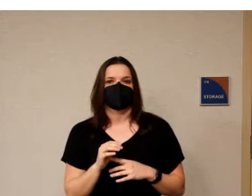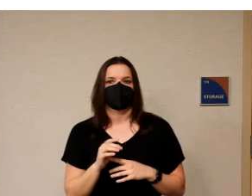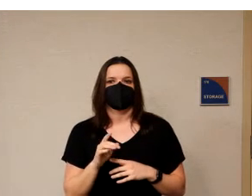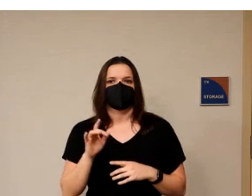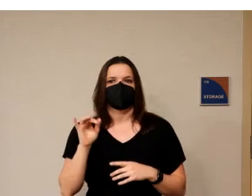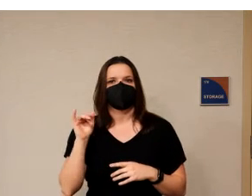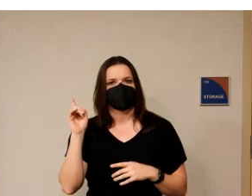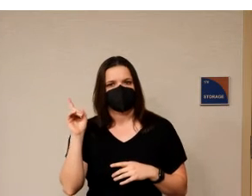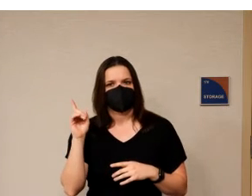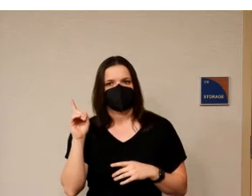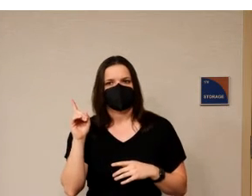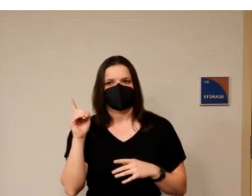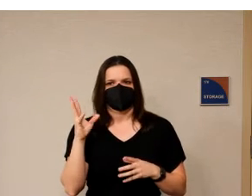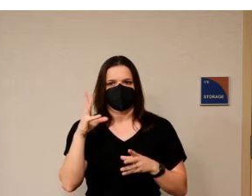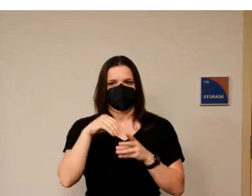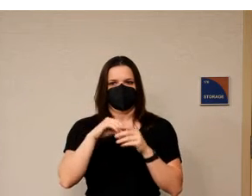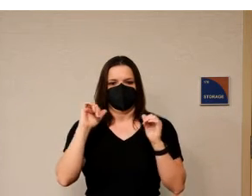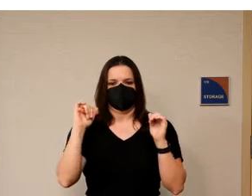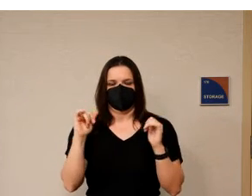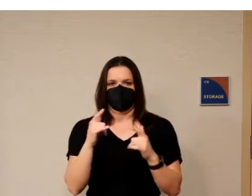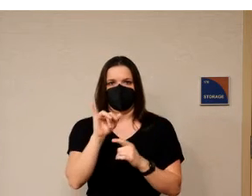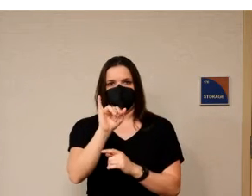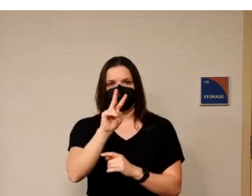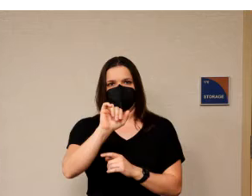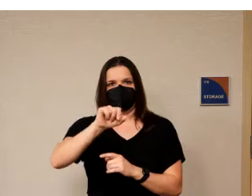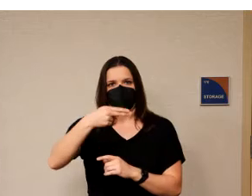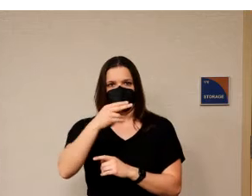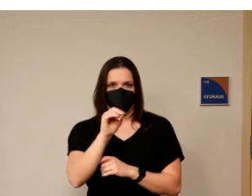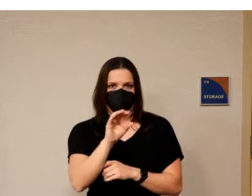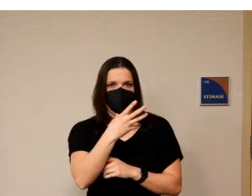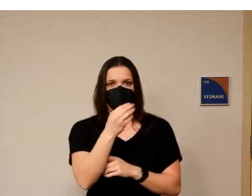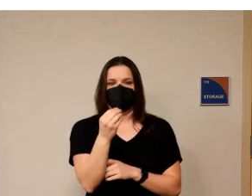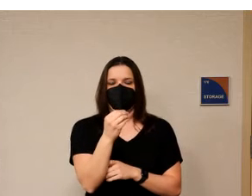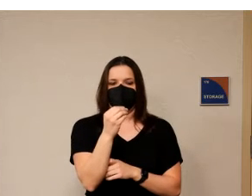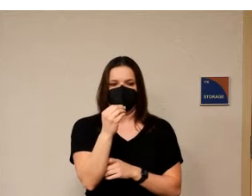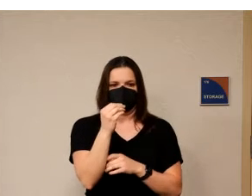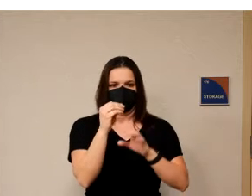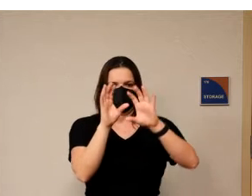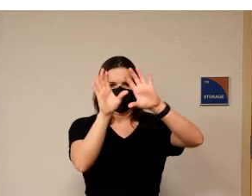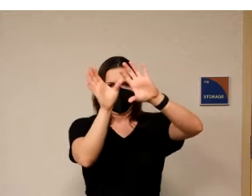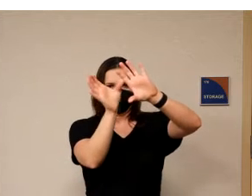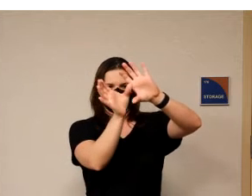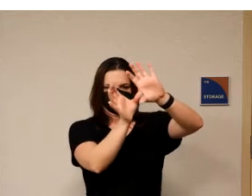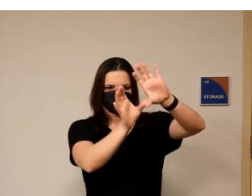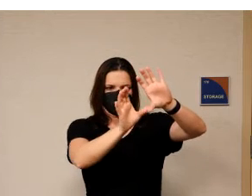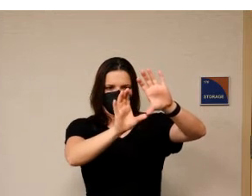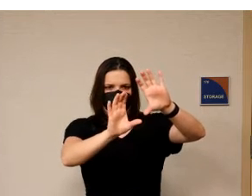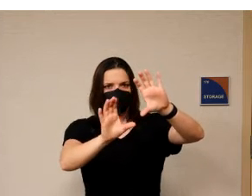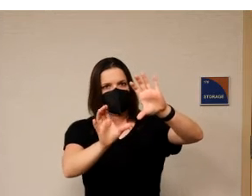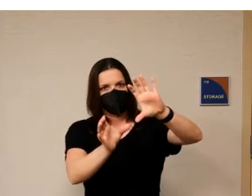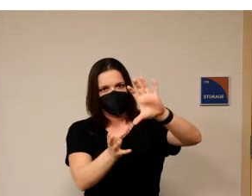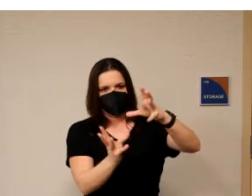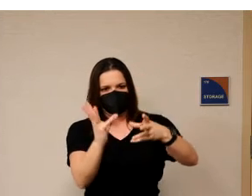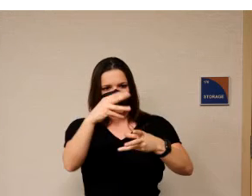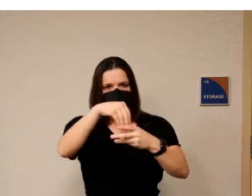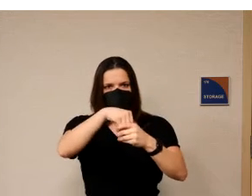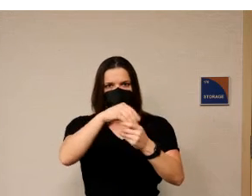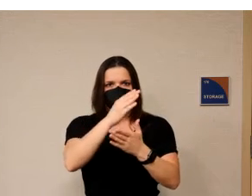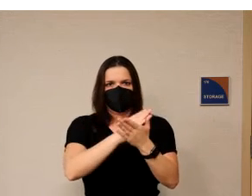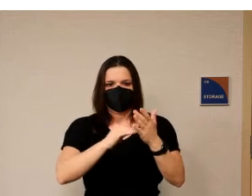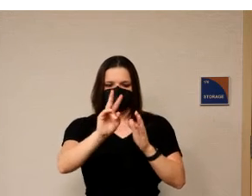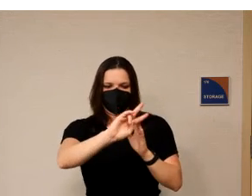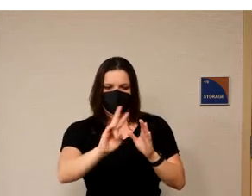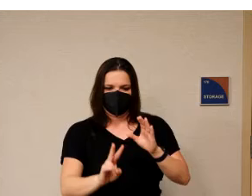version of this. And so this one takes in all of Ivanhoe and then comes in and takes in parts